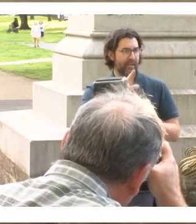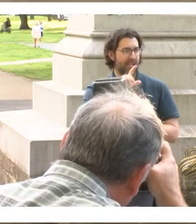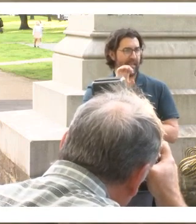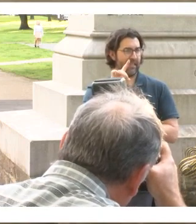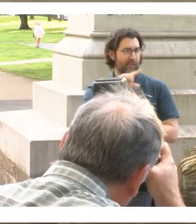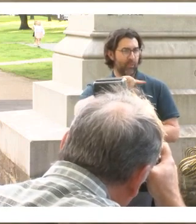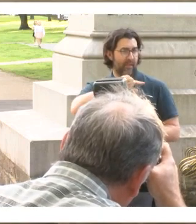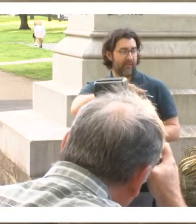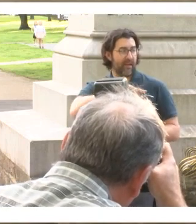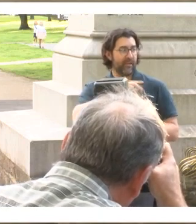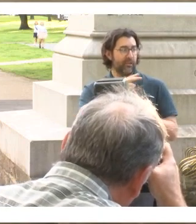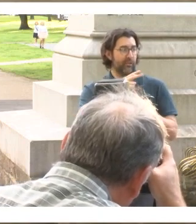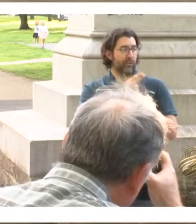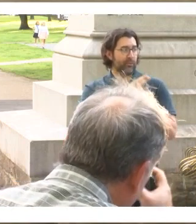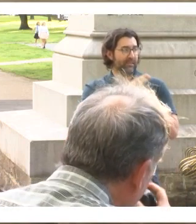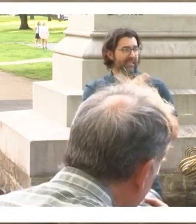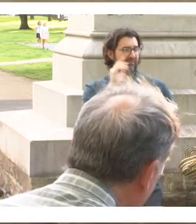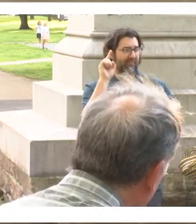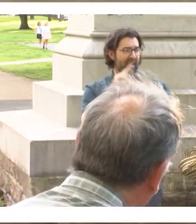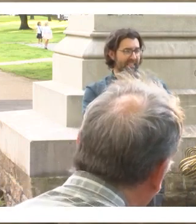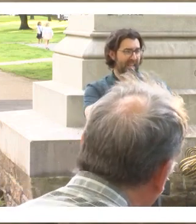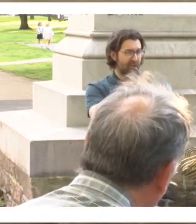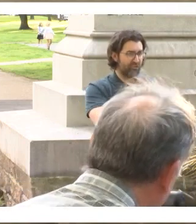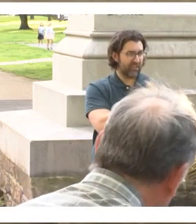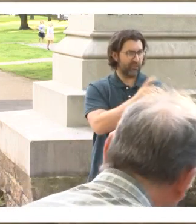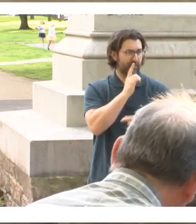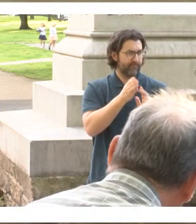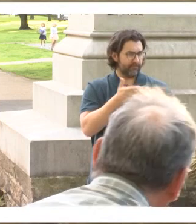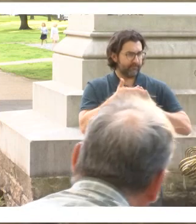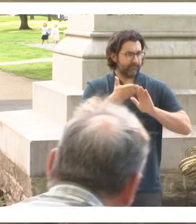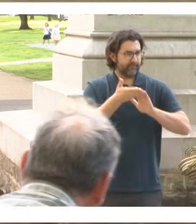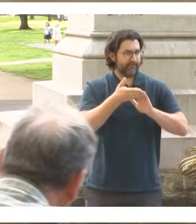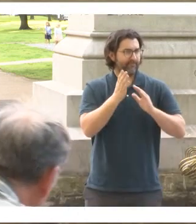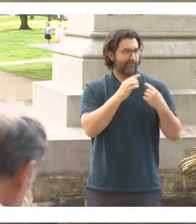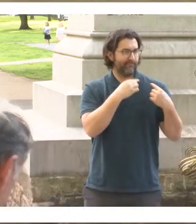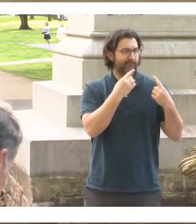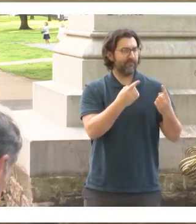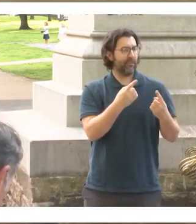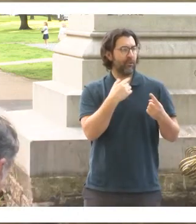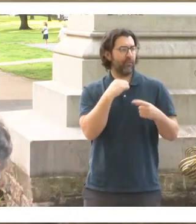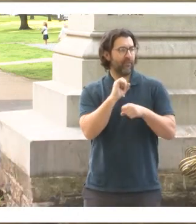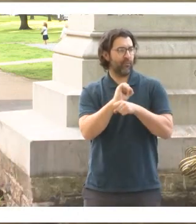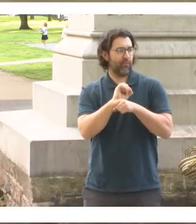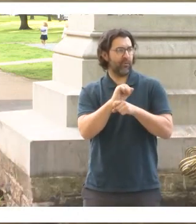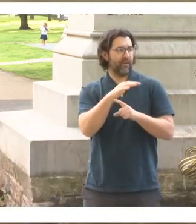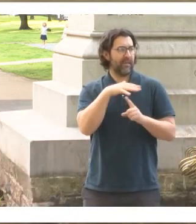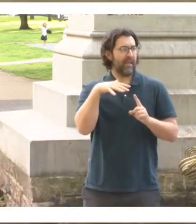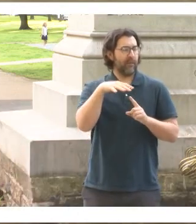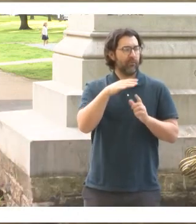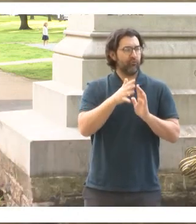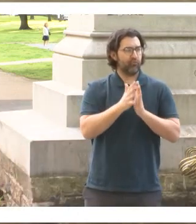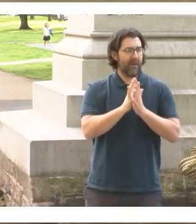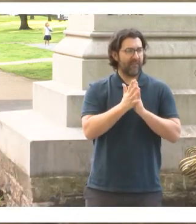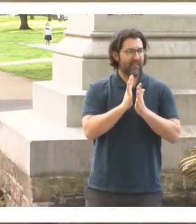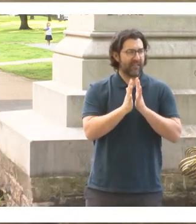qualified, so they're actually using less energy and very efficient. We've done some work around the traffic